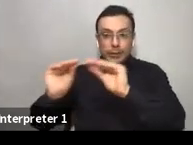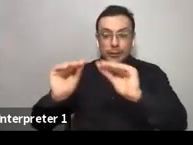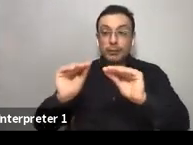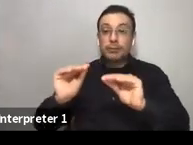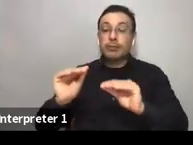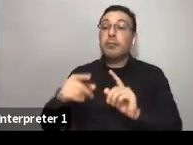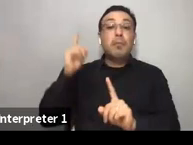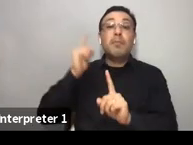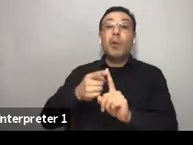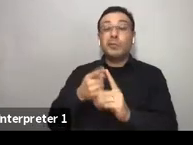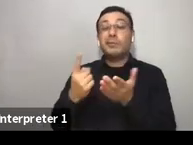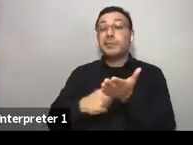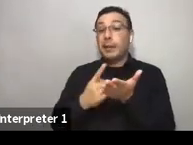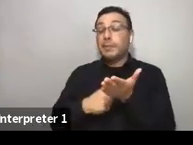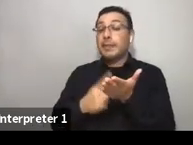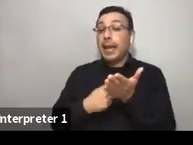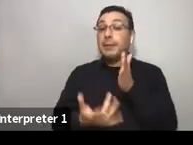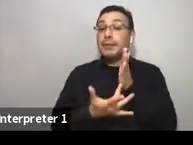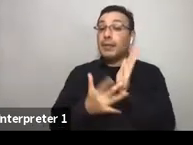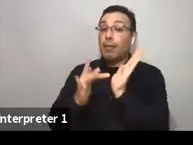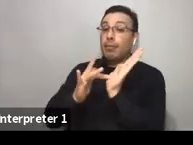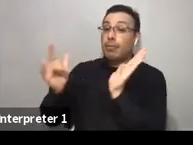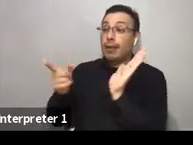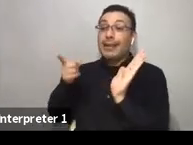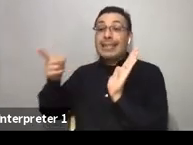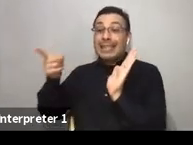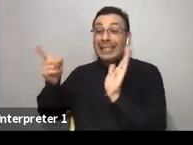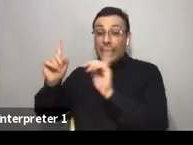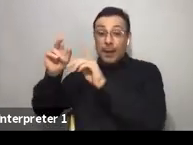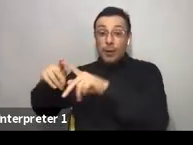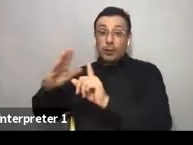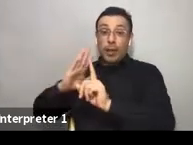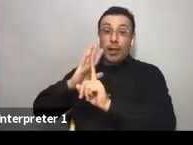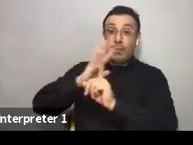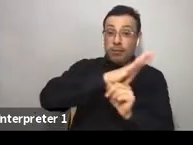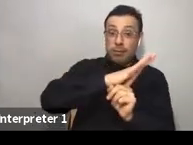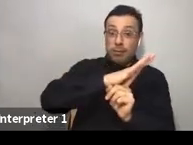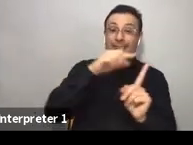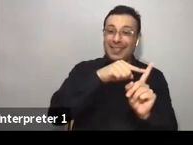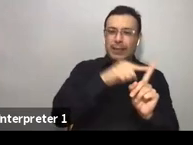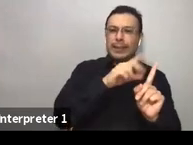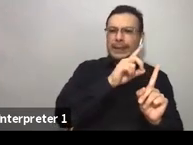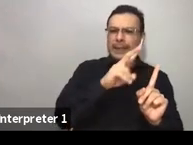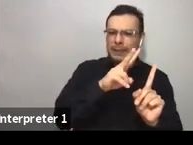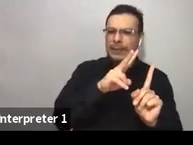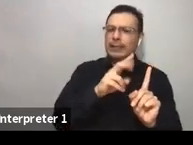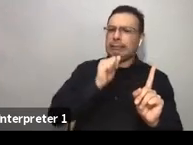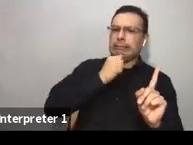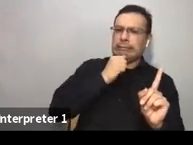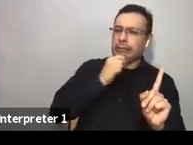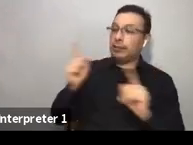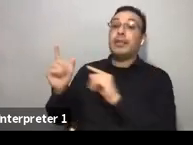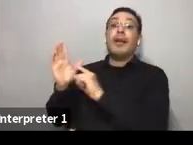misused by abusive partners, strategies for survivors who want to use technology and want to do